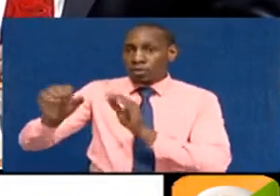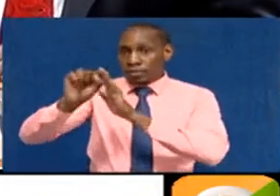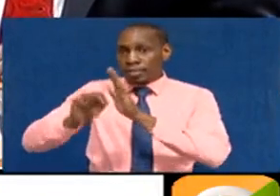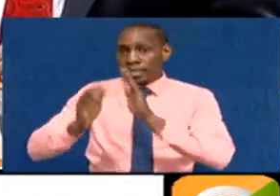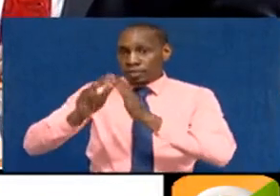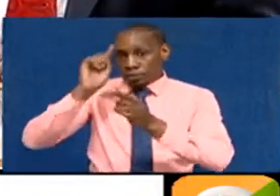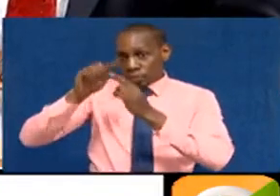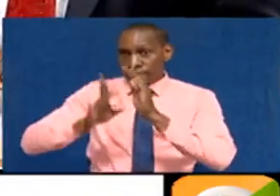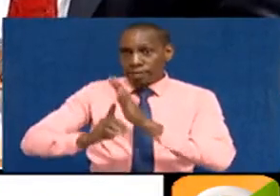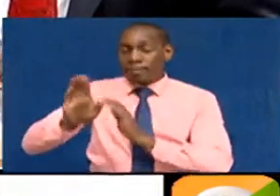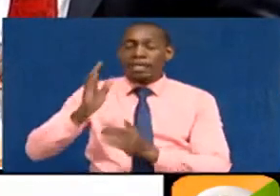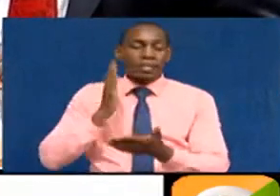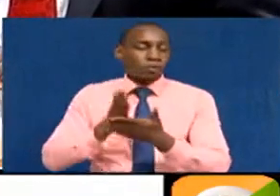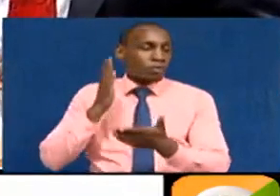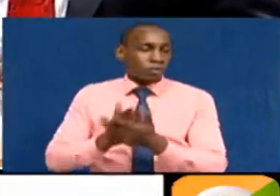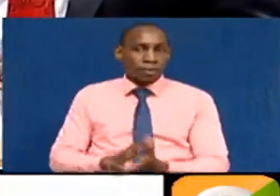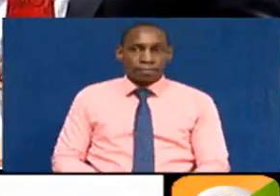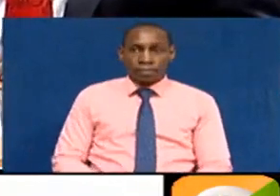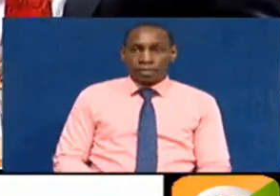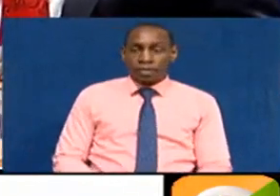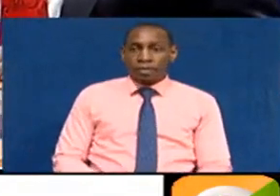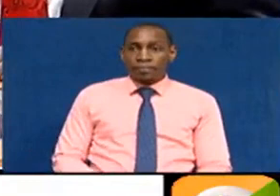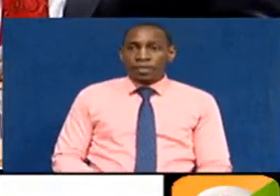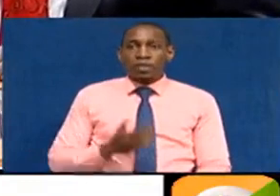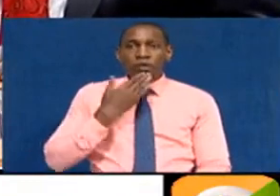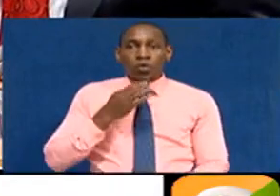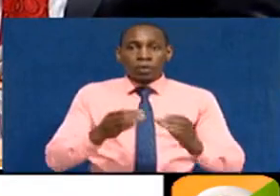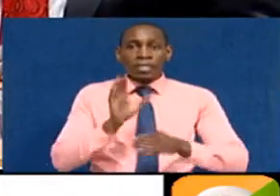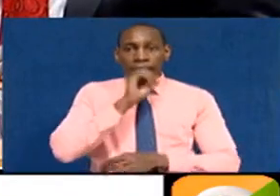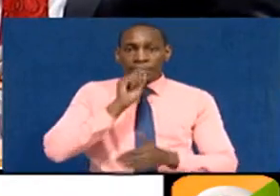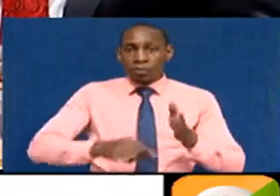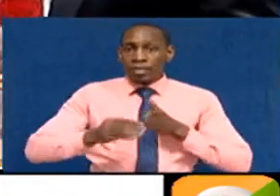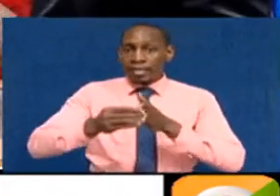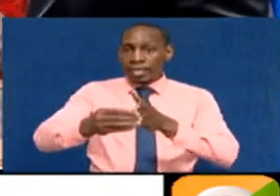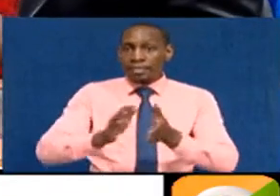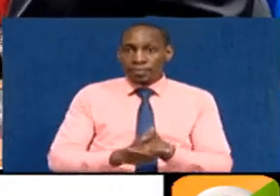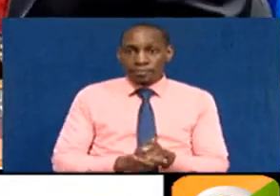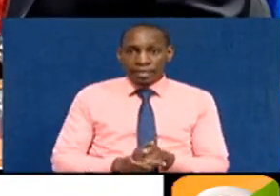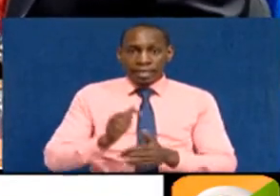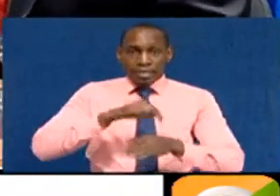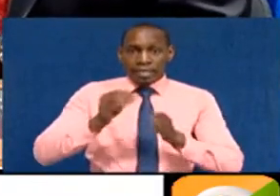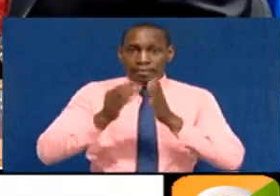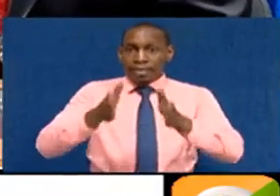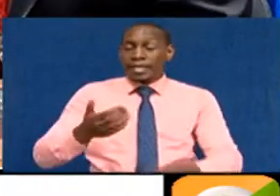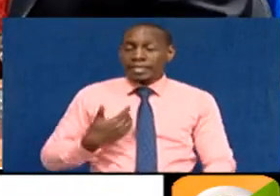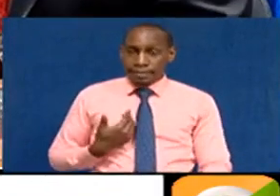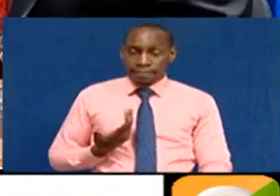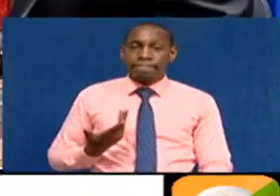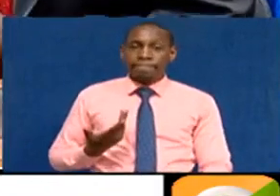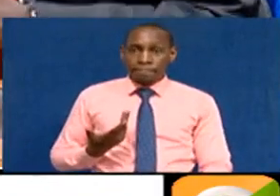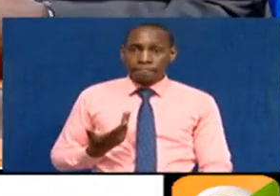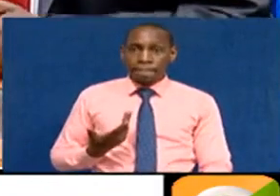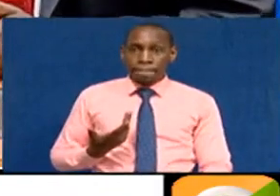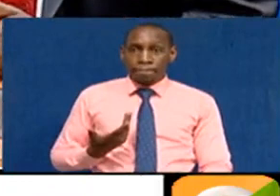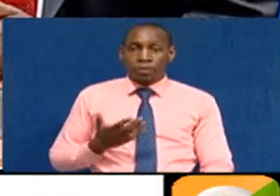That is the truth. No. I think that's a lie. What you are lacking in Luhya community is leadership. If you have leaders